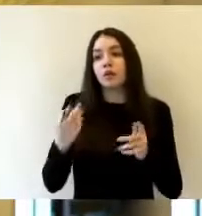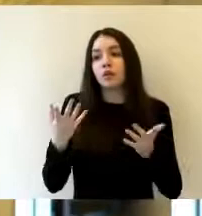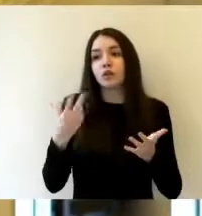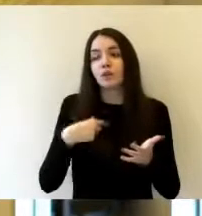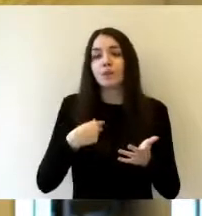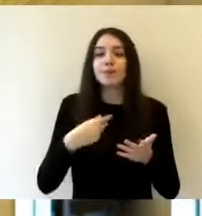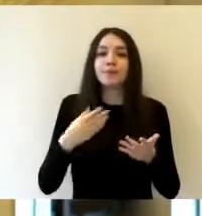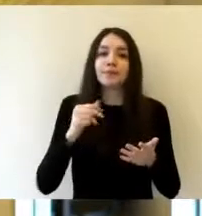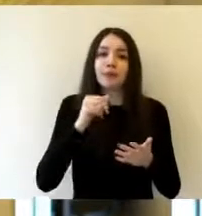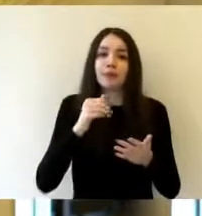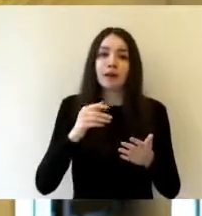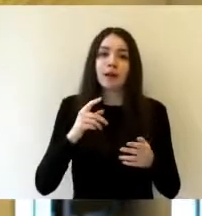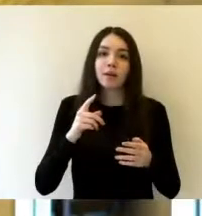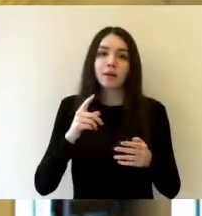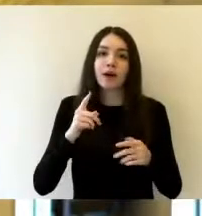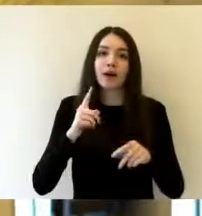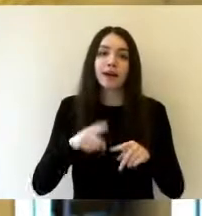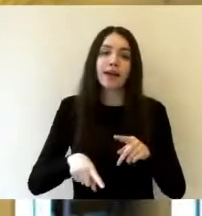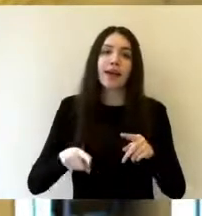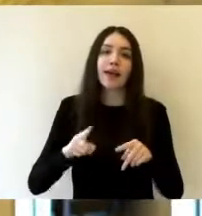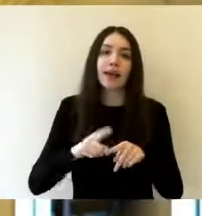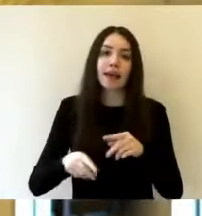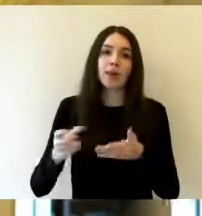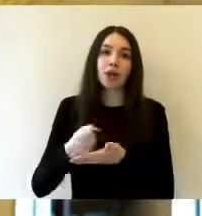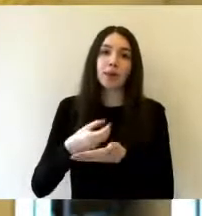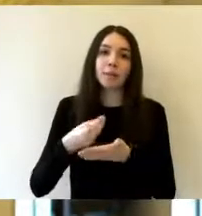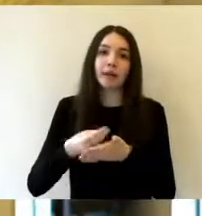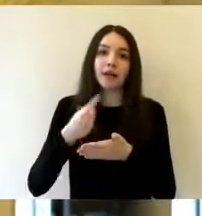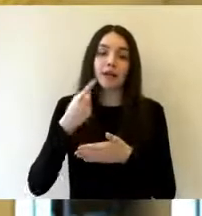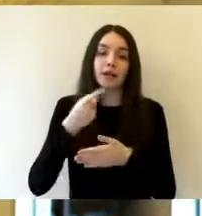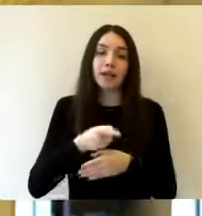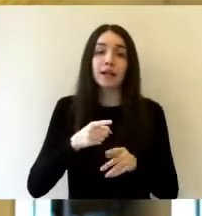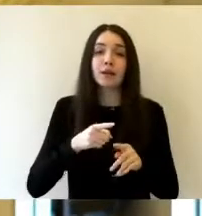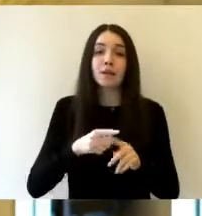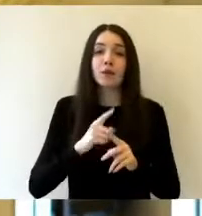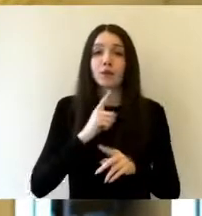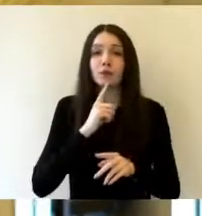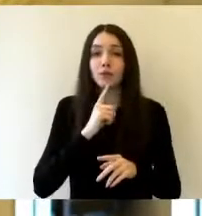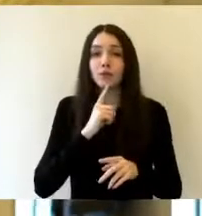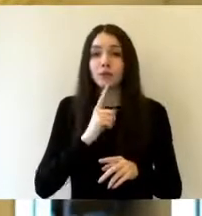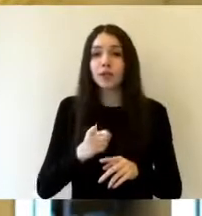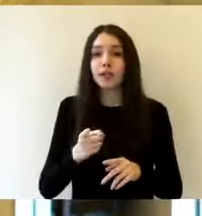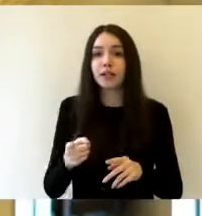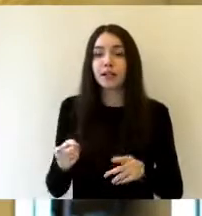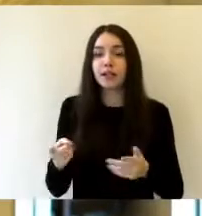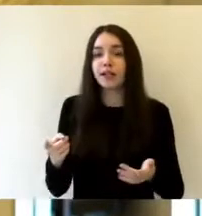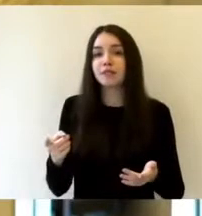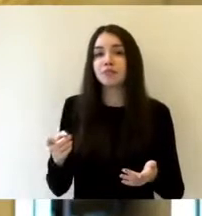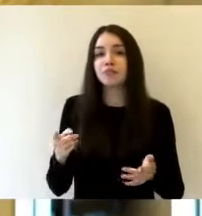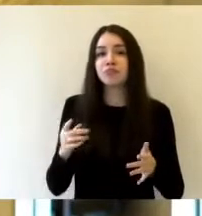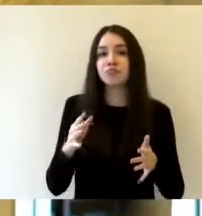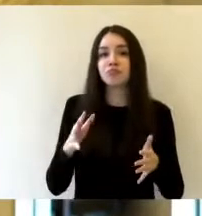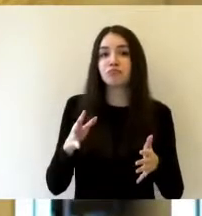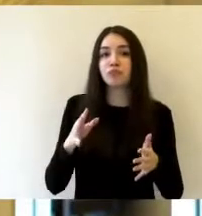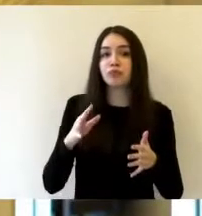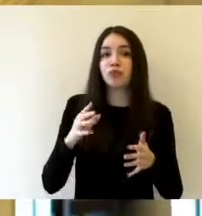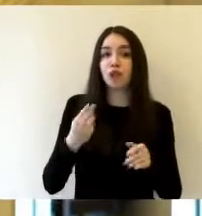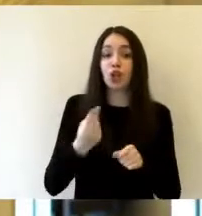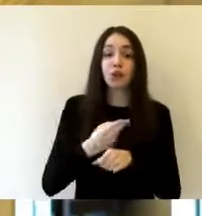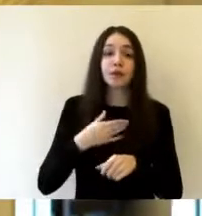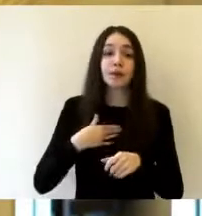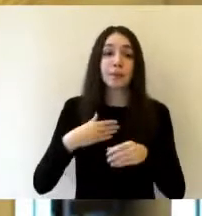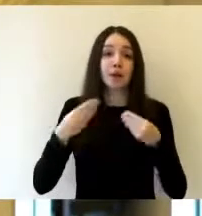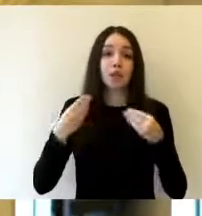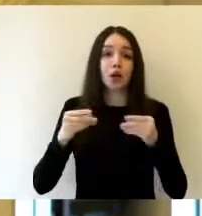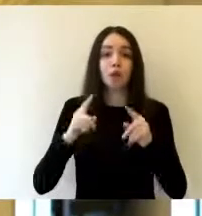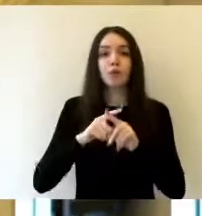things other than basically just stealing time in my own shop to do that, which I'd say the last 2 years has